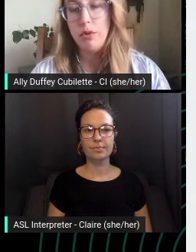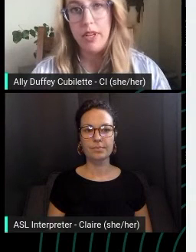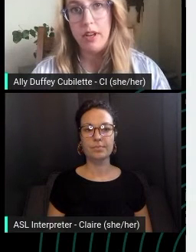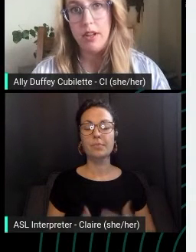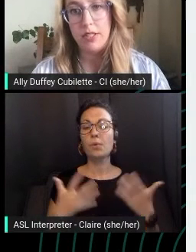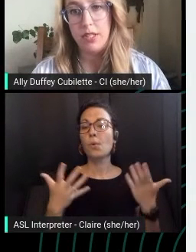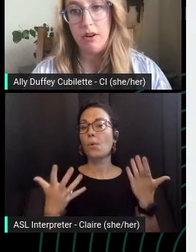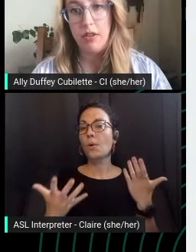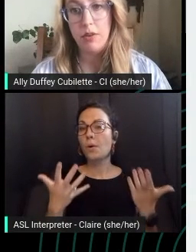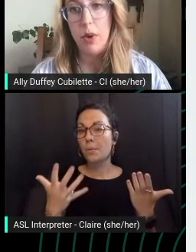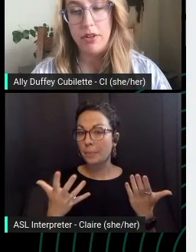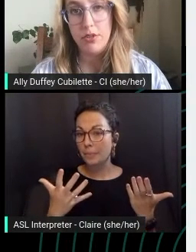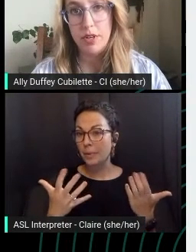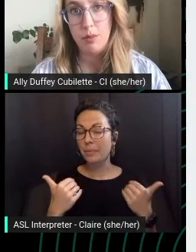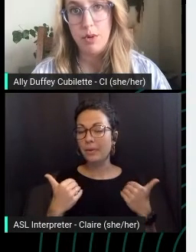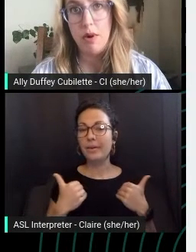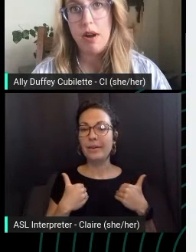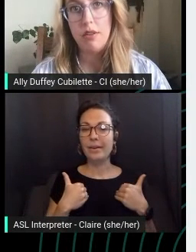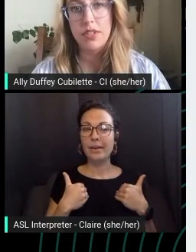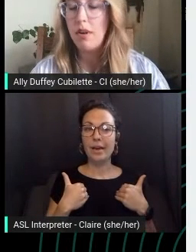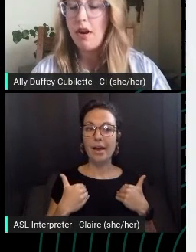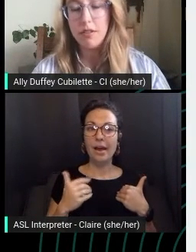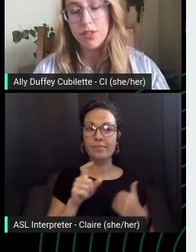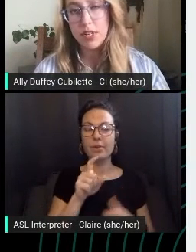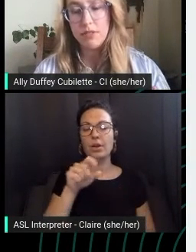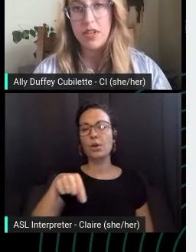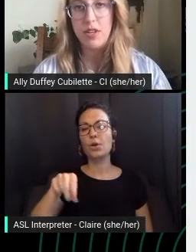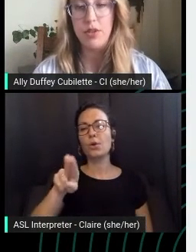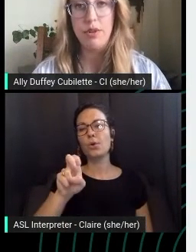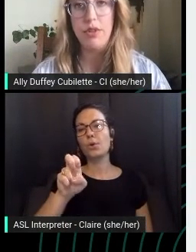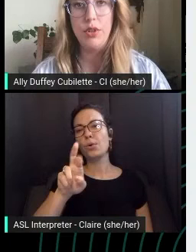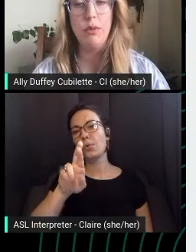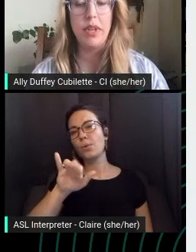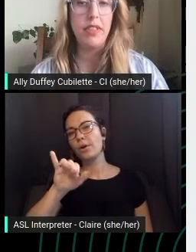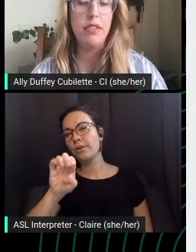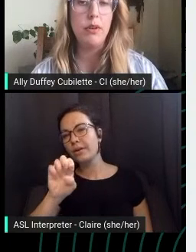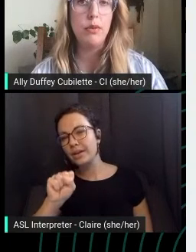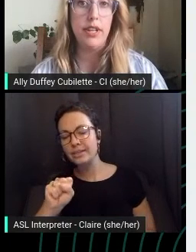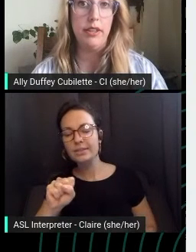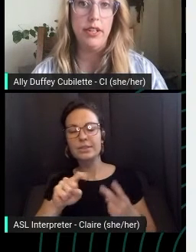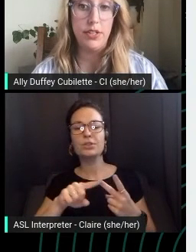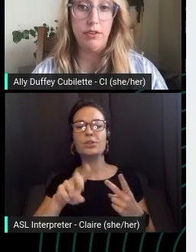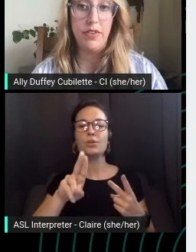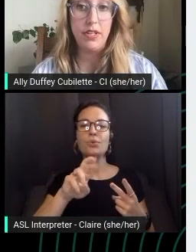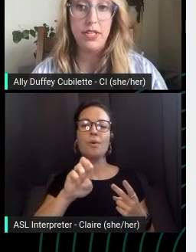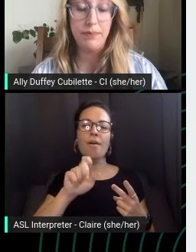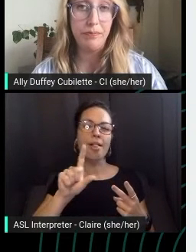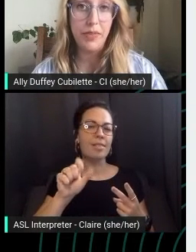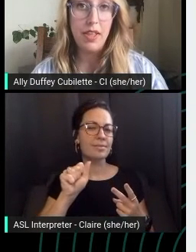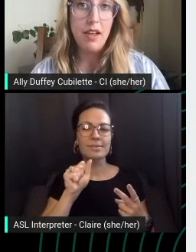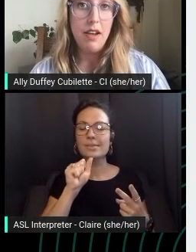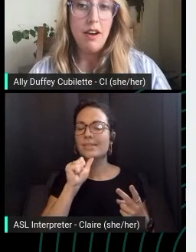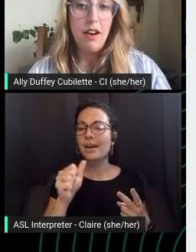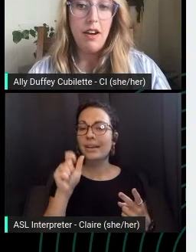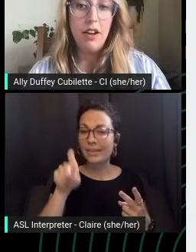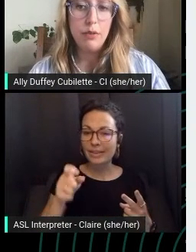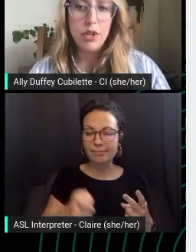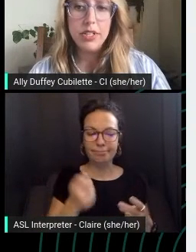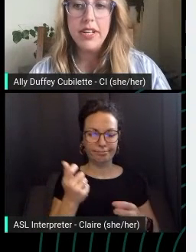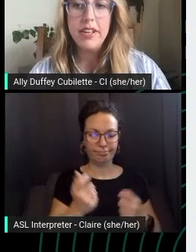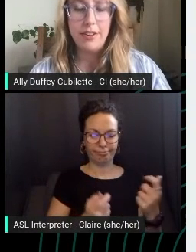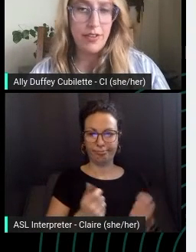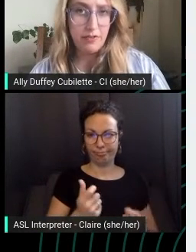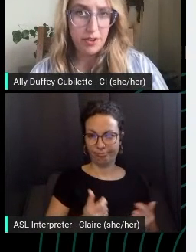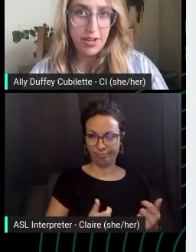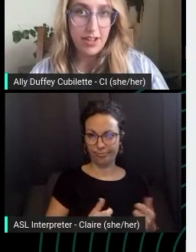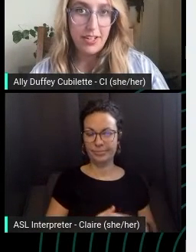like removing unnecessary query strings from URLs. All of those kinds of things you could do within the Google Analytics interface.